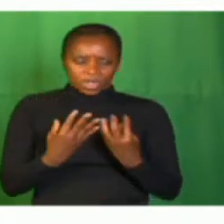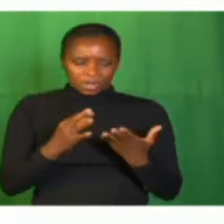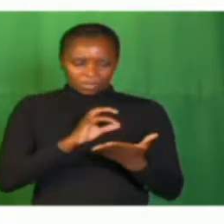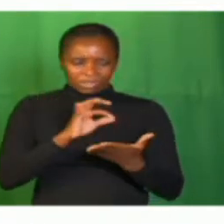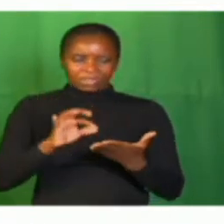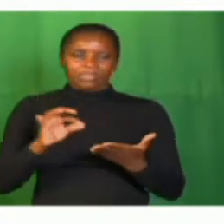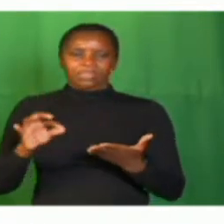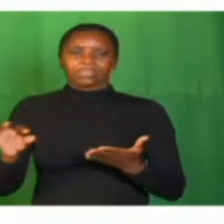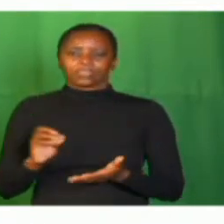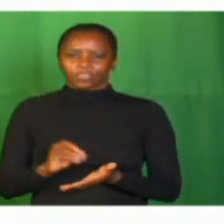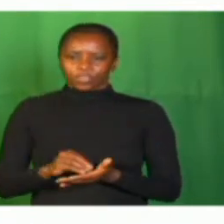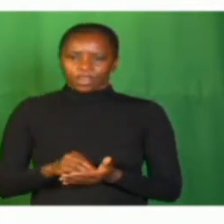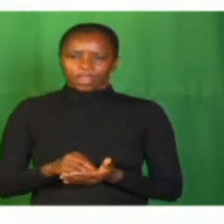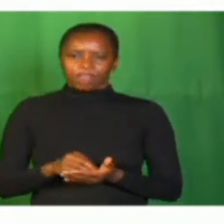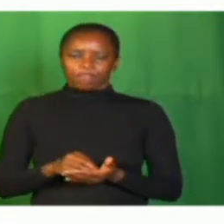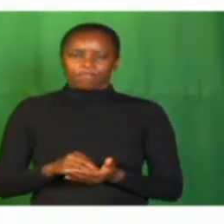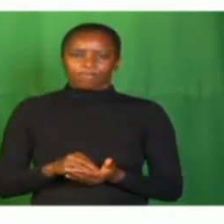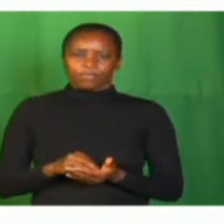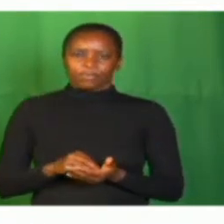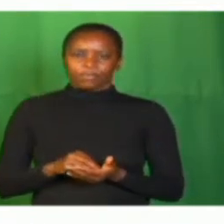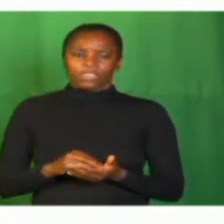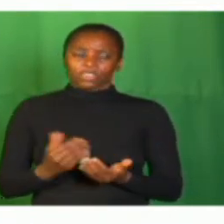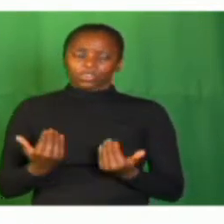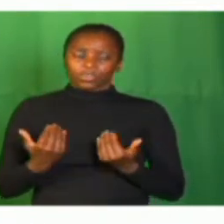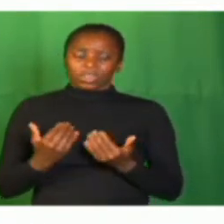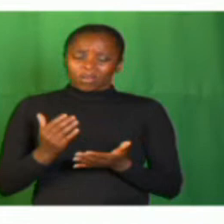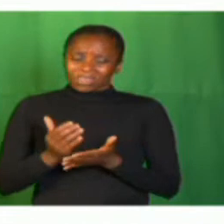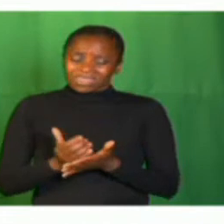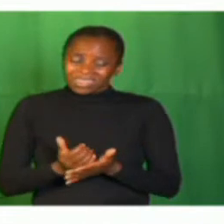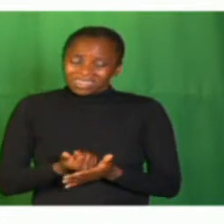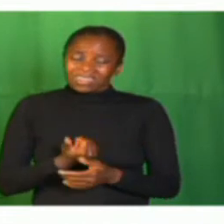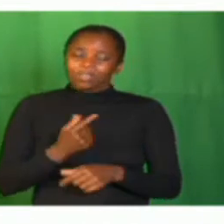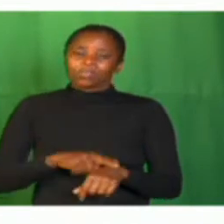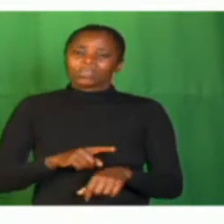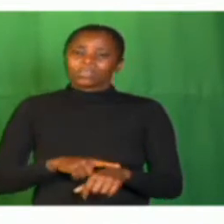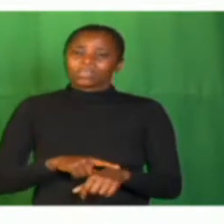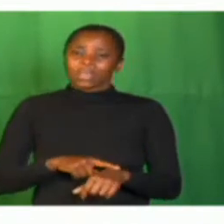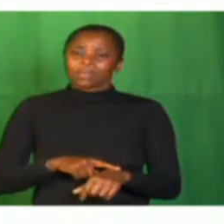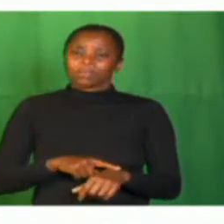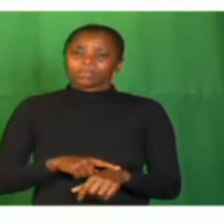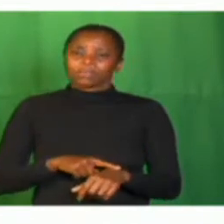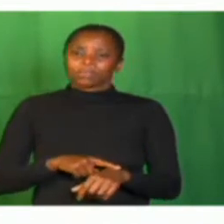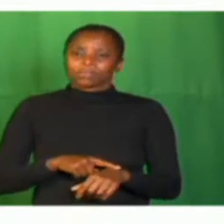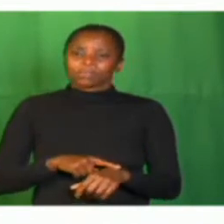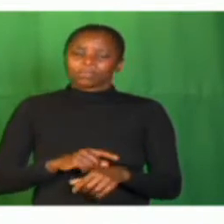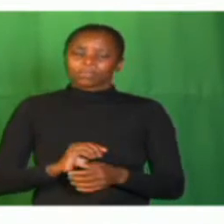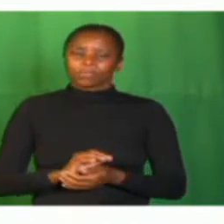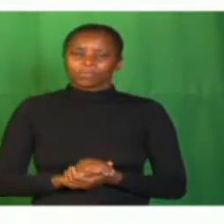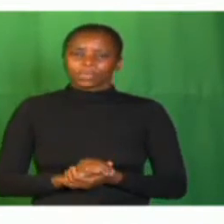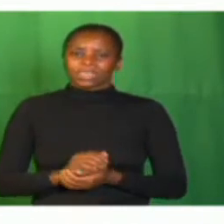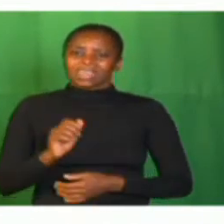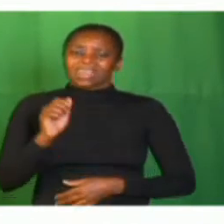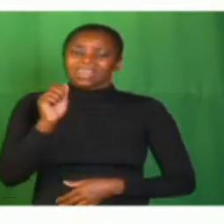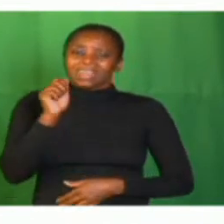here that I am requiring you to take your time and work them out. A,